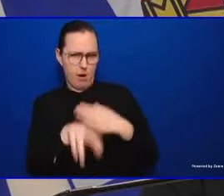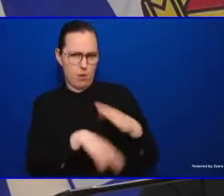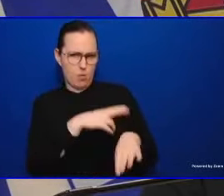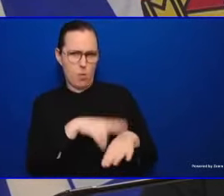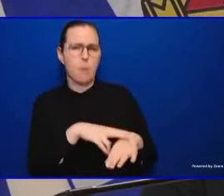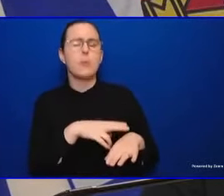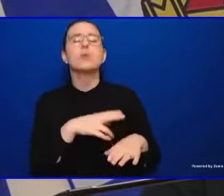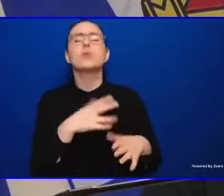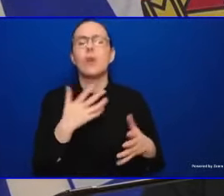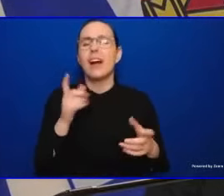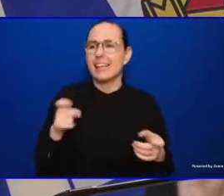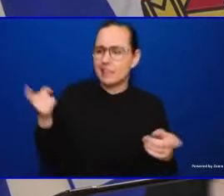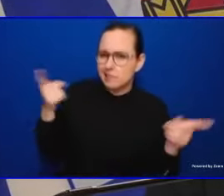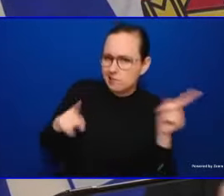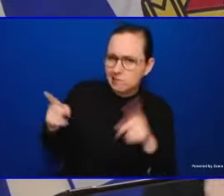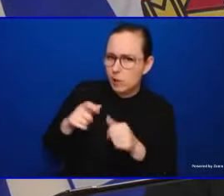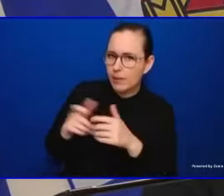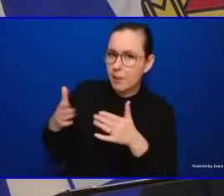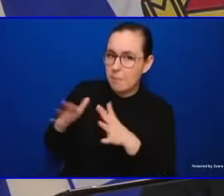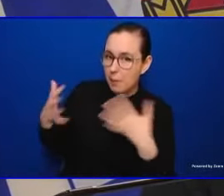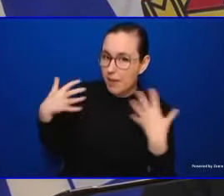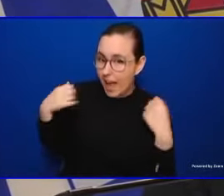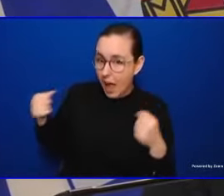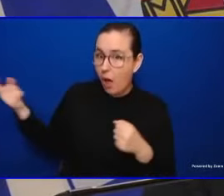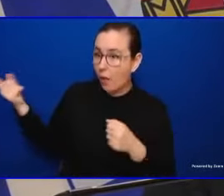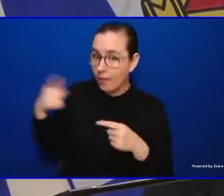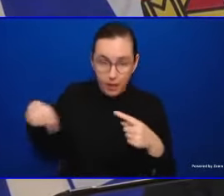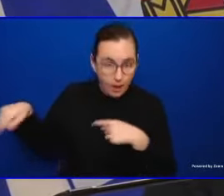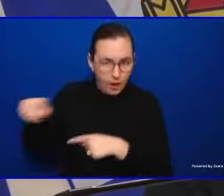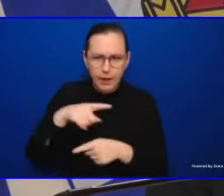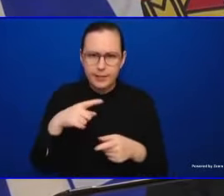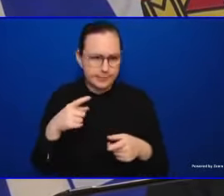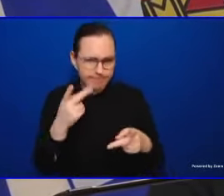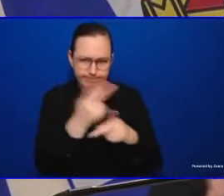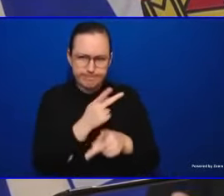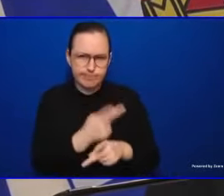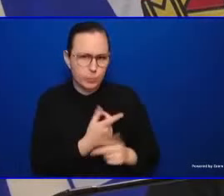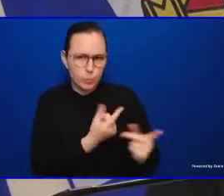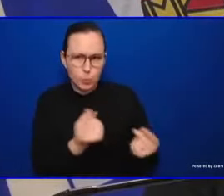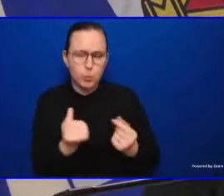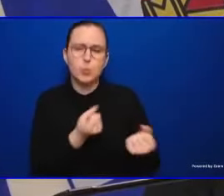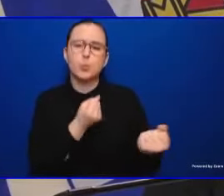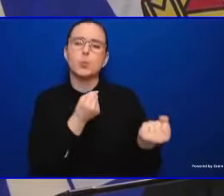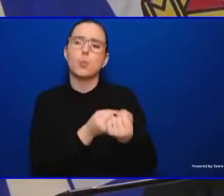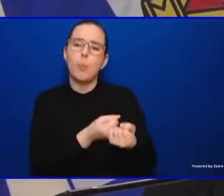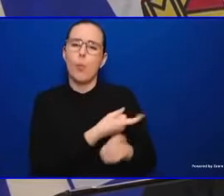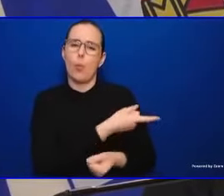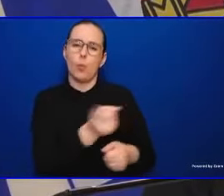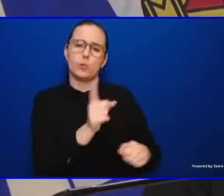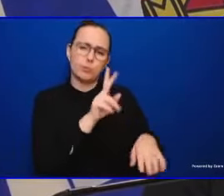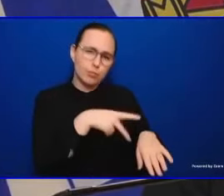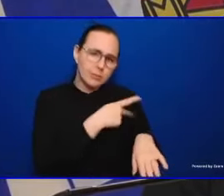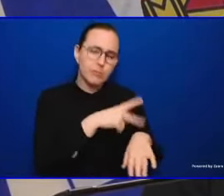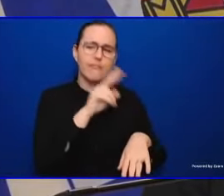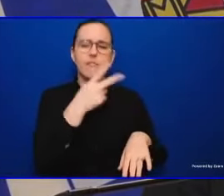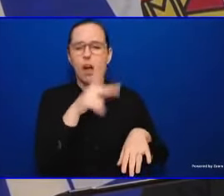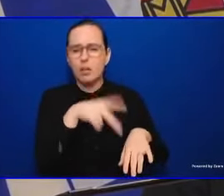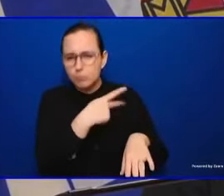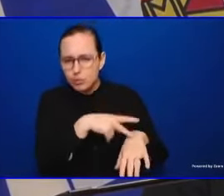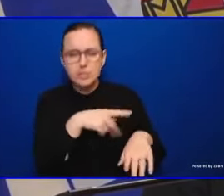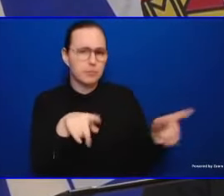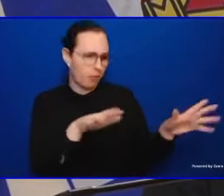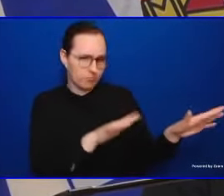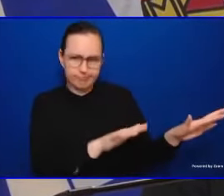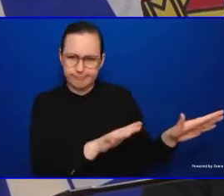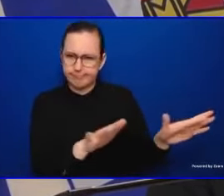support administrators and to connect when they have a concern so that we can help in the investigation of determining exactly what's happening